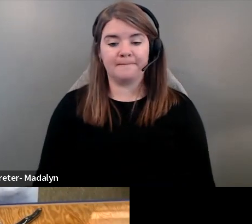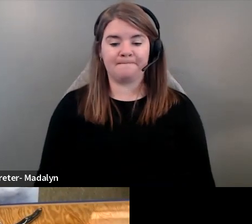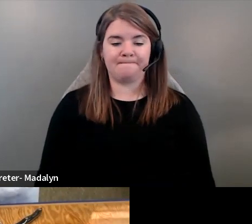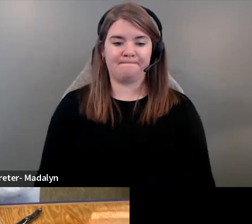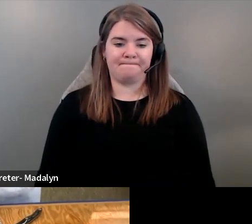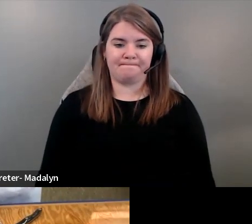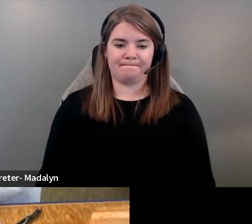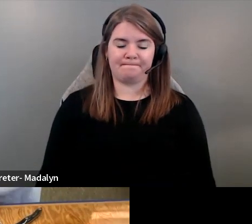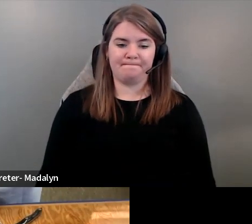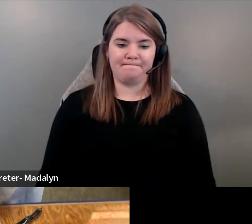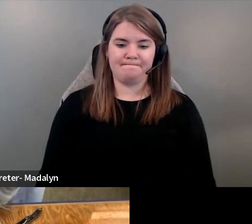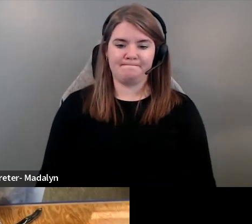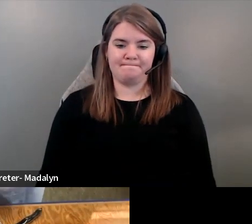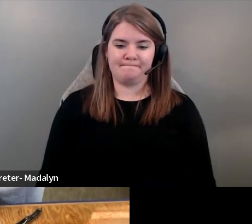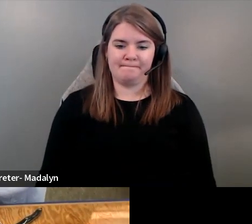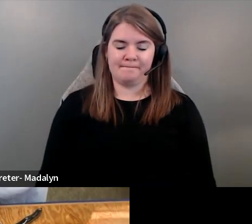Turn that up.